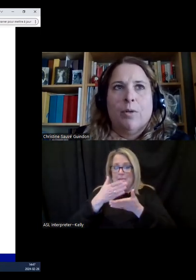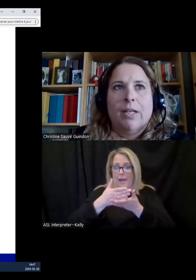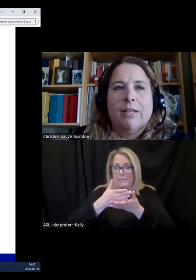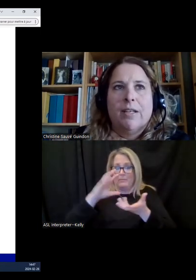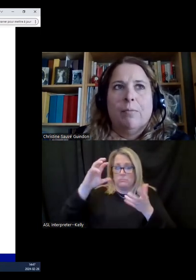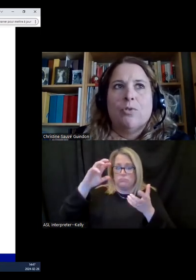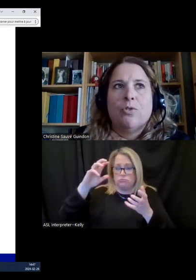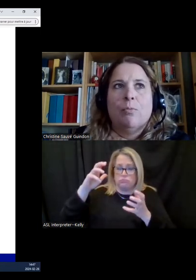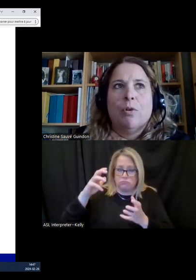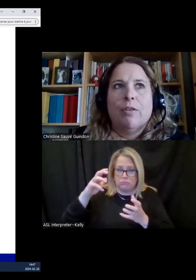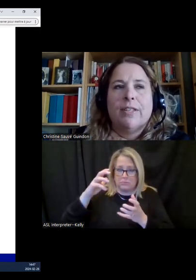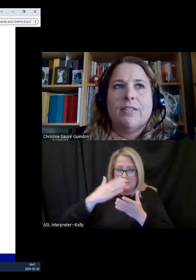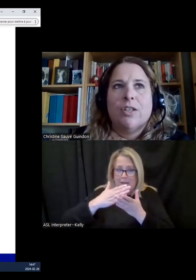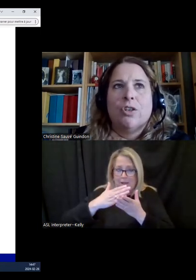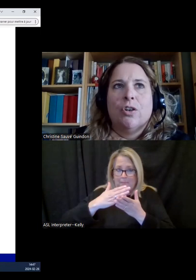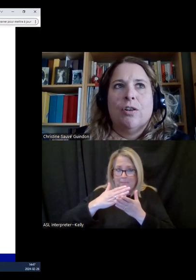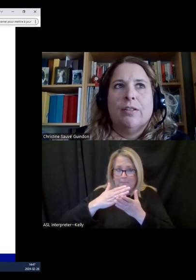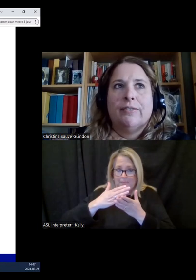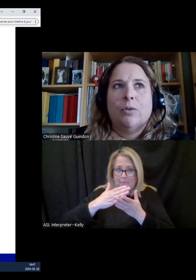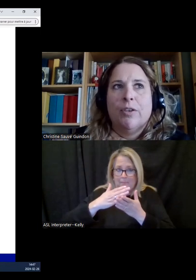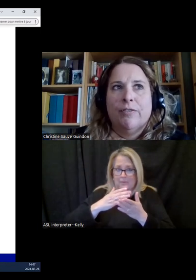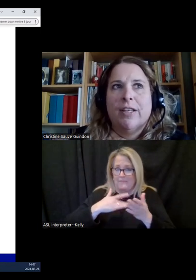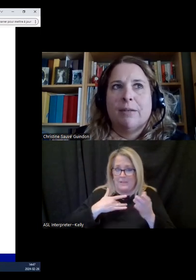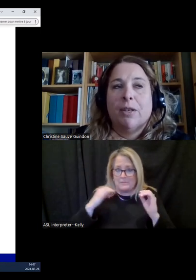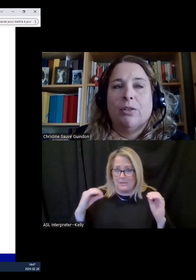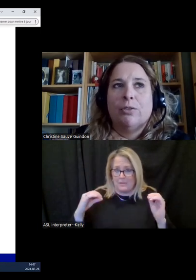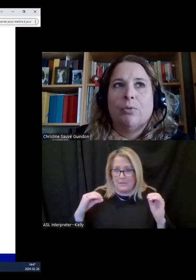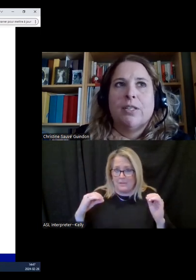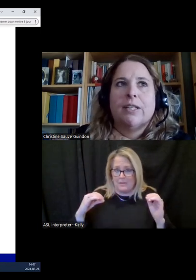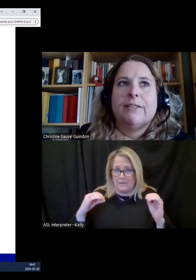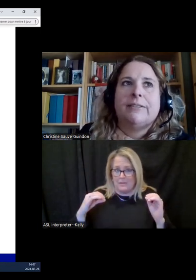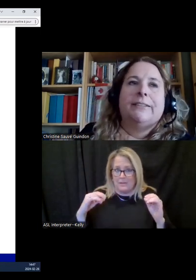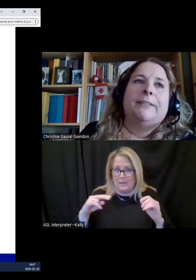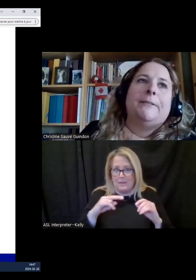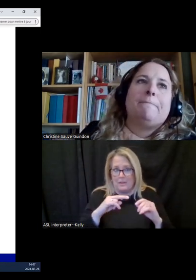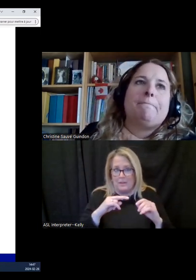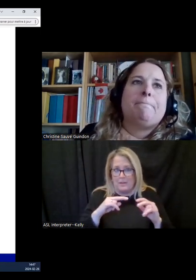And then when he gets up, there's no more sensation at all. Oh, he's feeling something. He looked towards it.